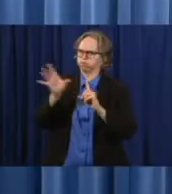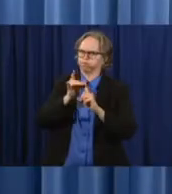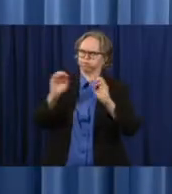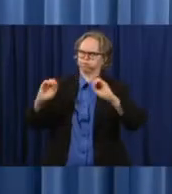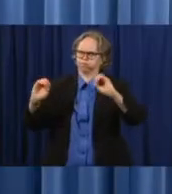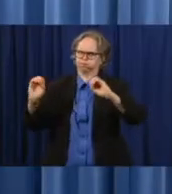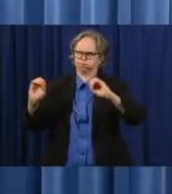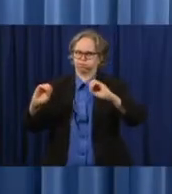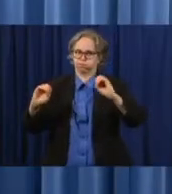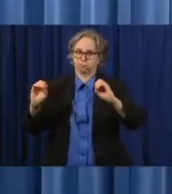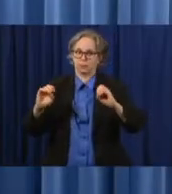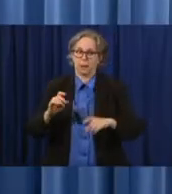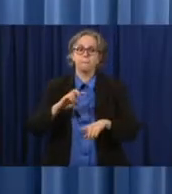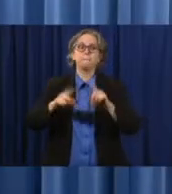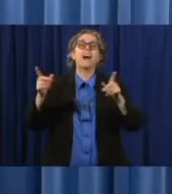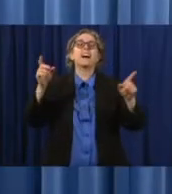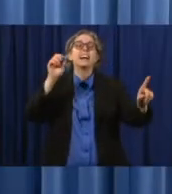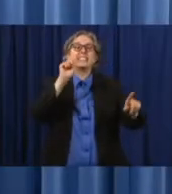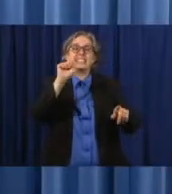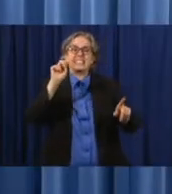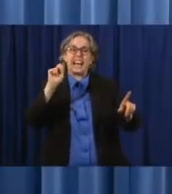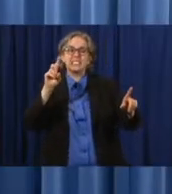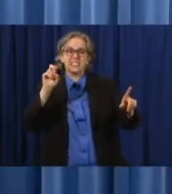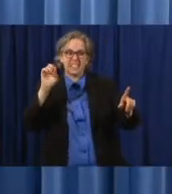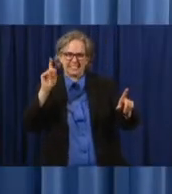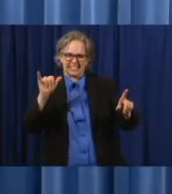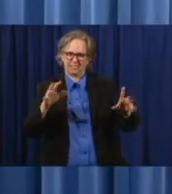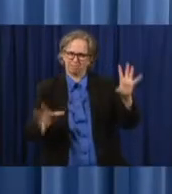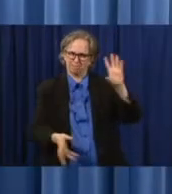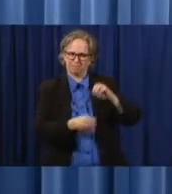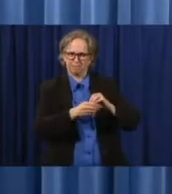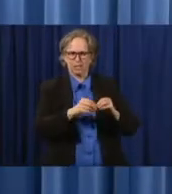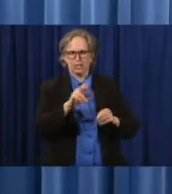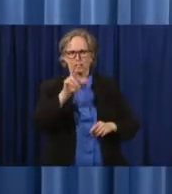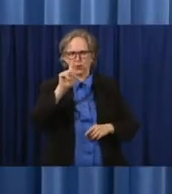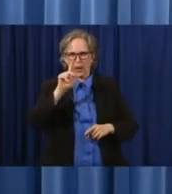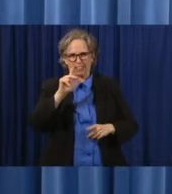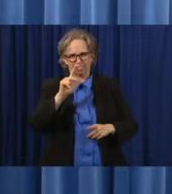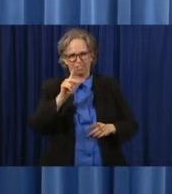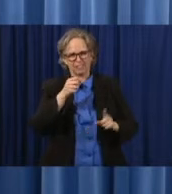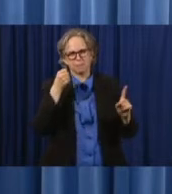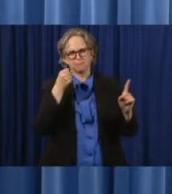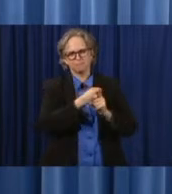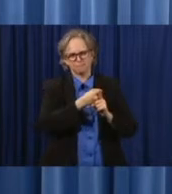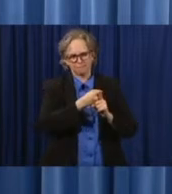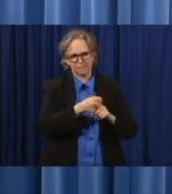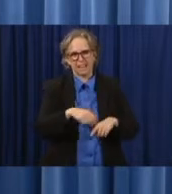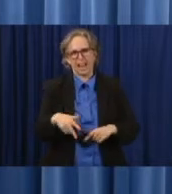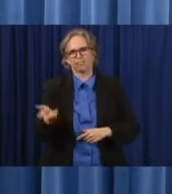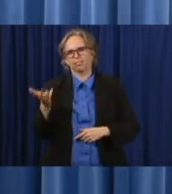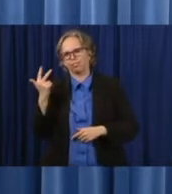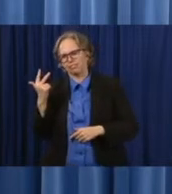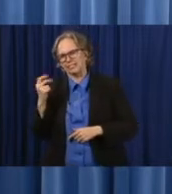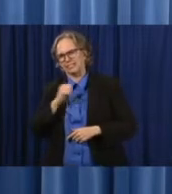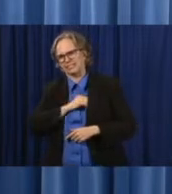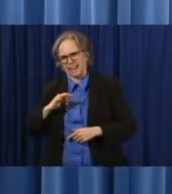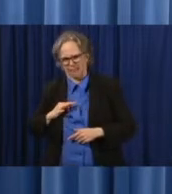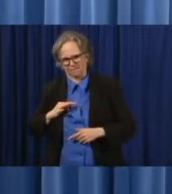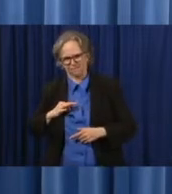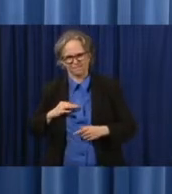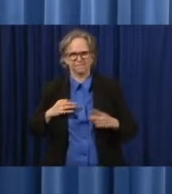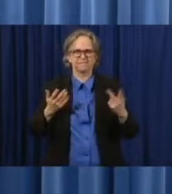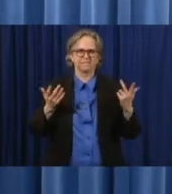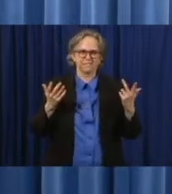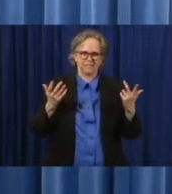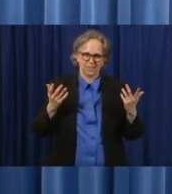have 23 confirmed residents and 3 confirmed staff. A total of 508 staff and residents have been tested negative